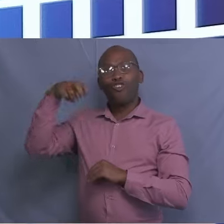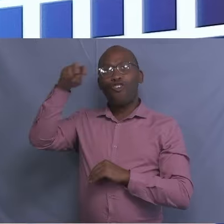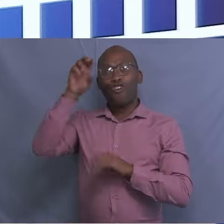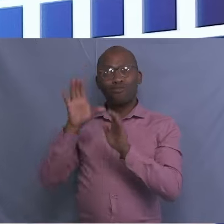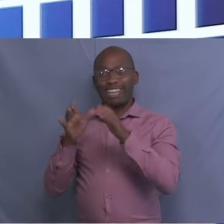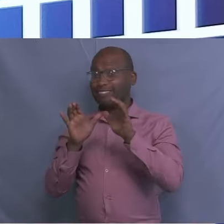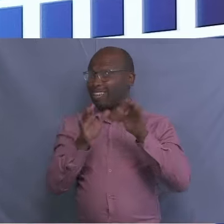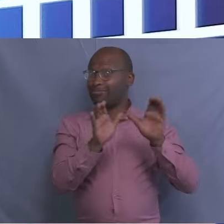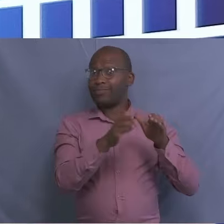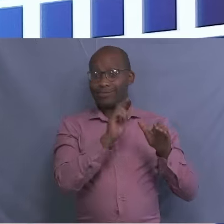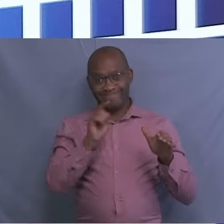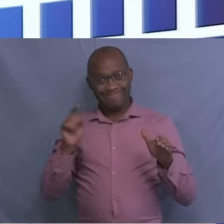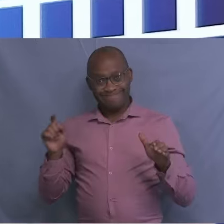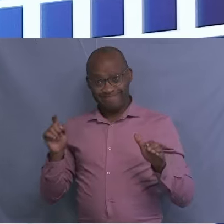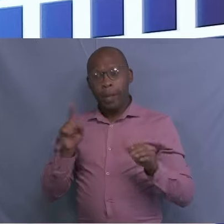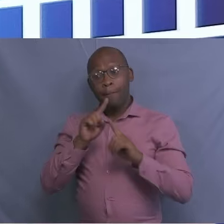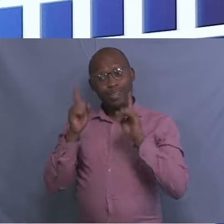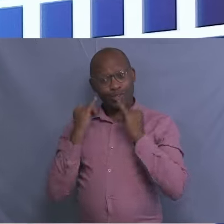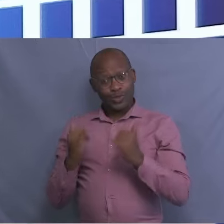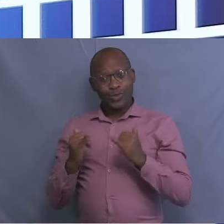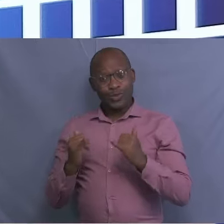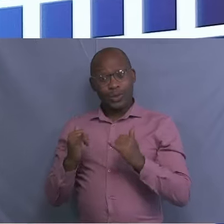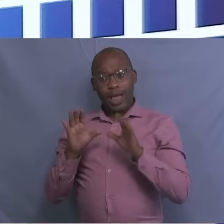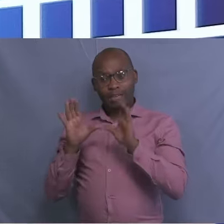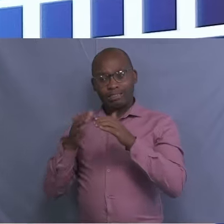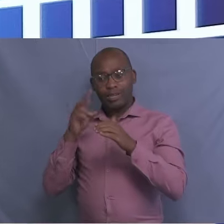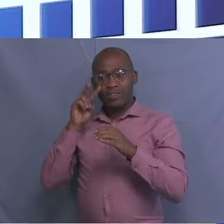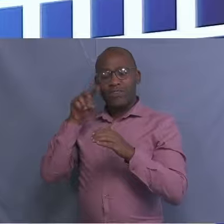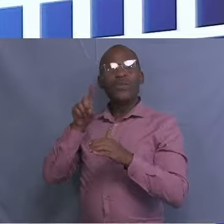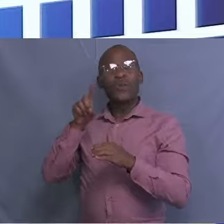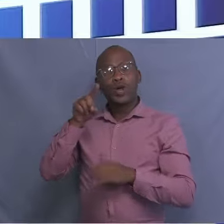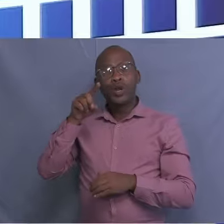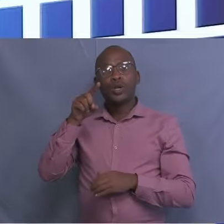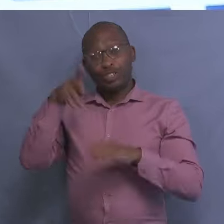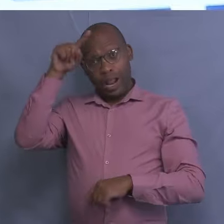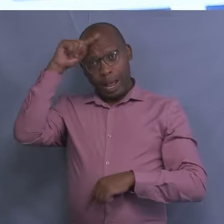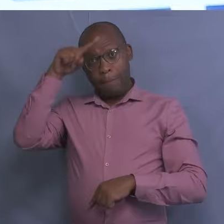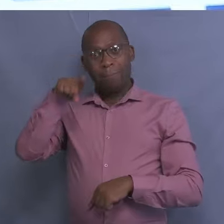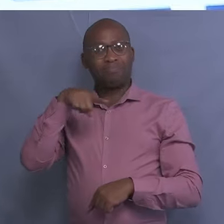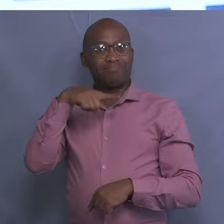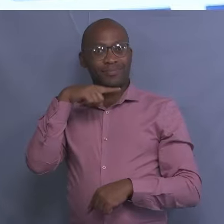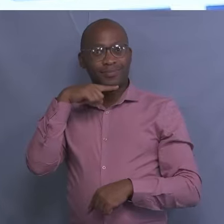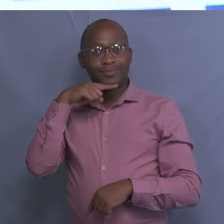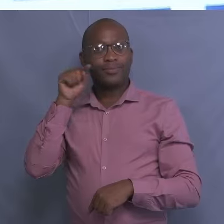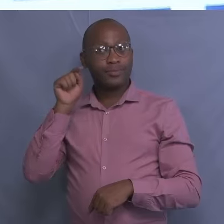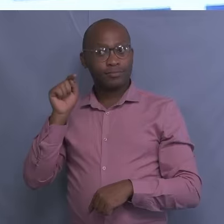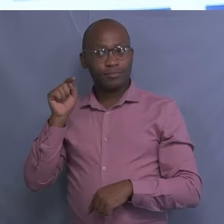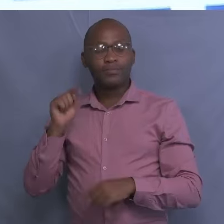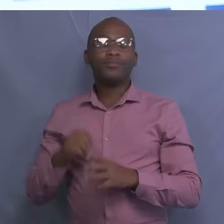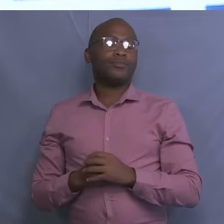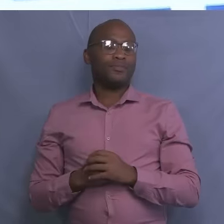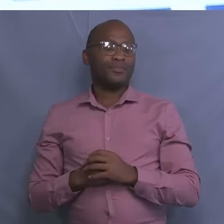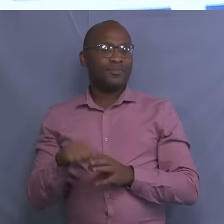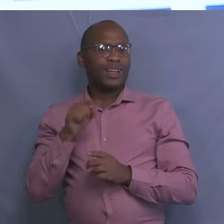presenting my first topic, which will be on professional image for your full understanding. So just a brief